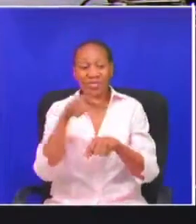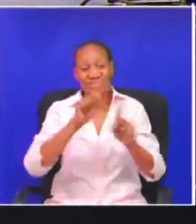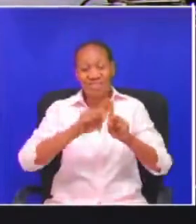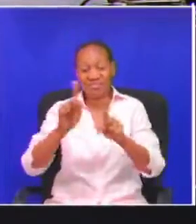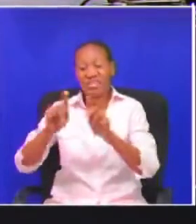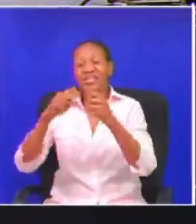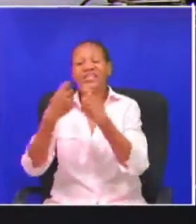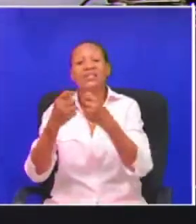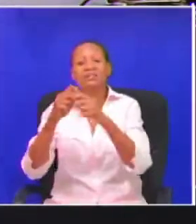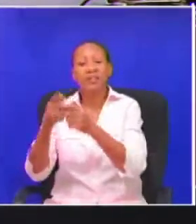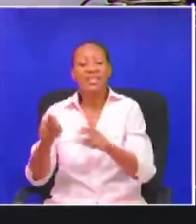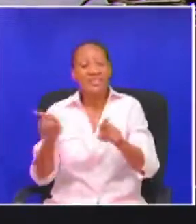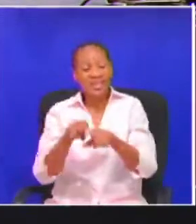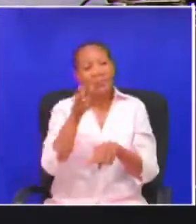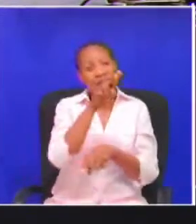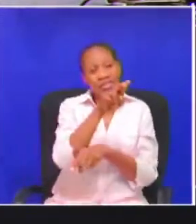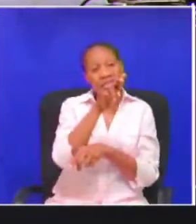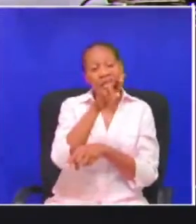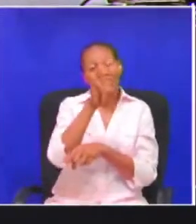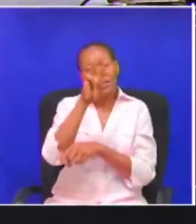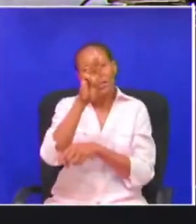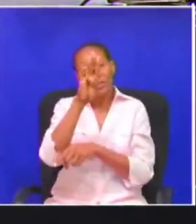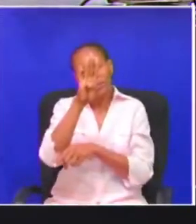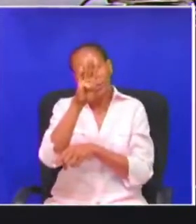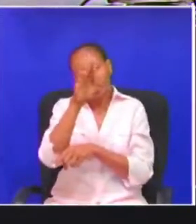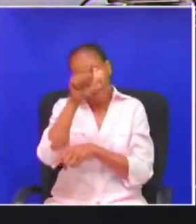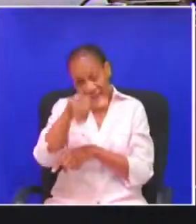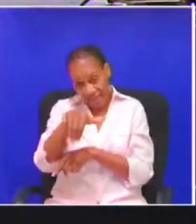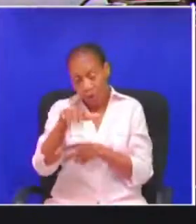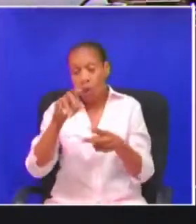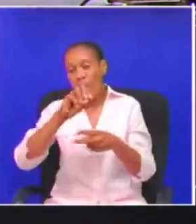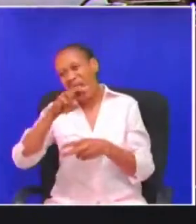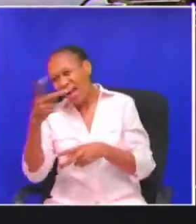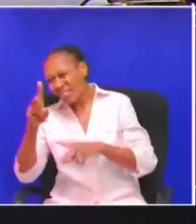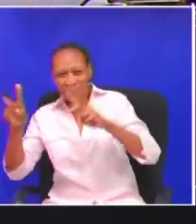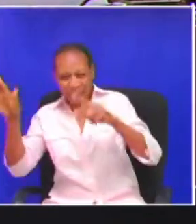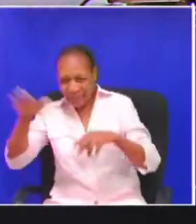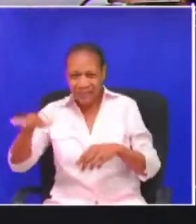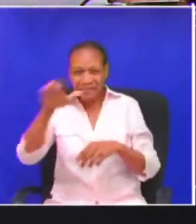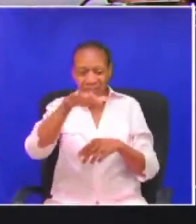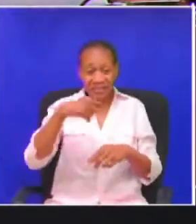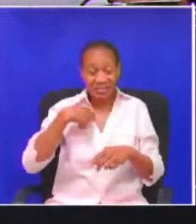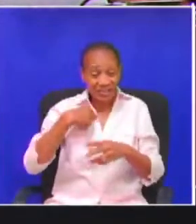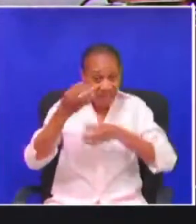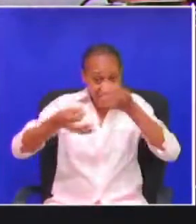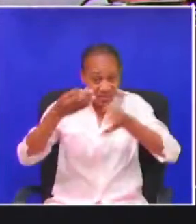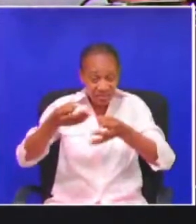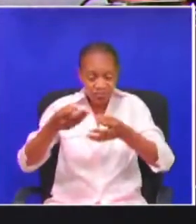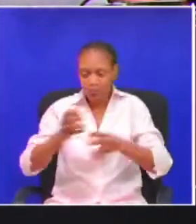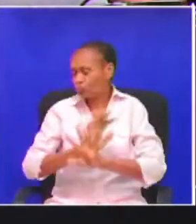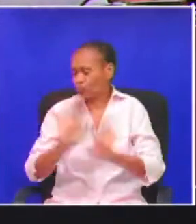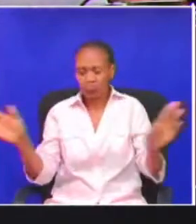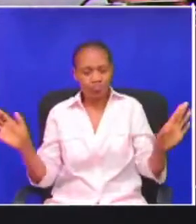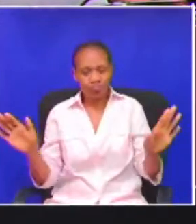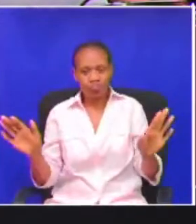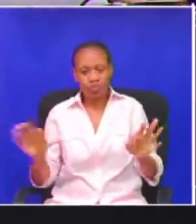Richards Bay Minerals or to any other place. Ke tlhalose sentle ka